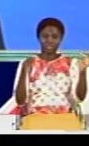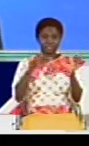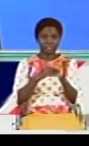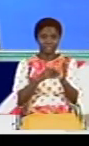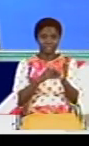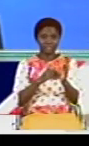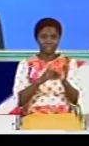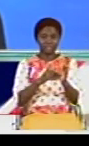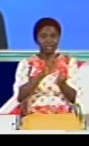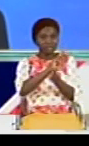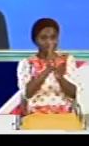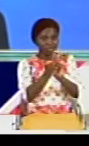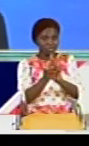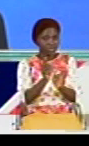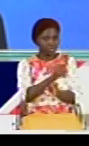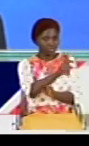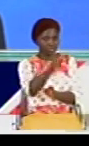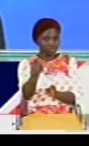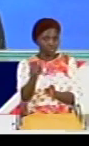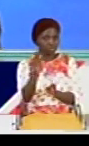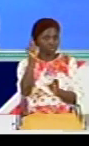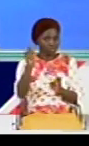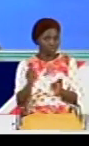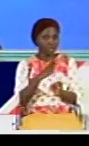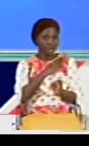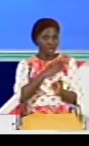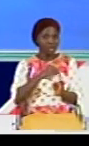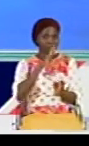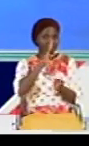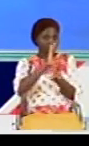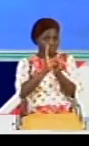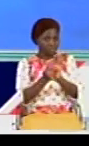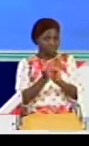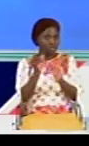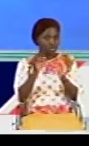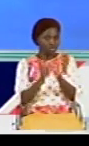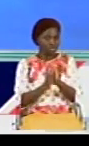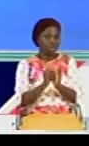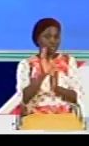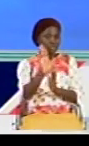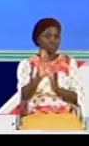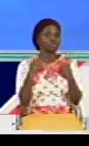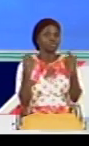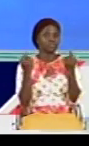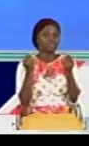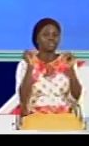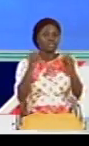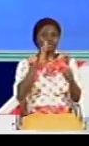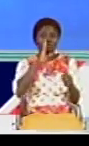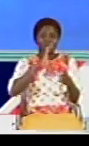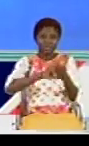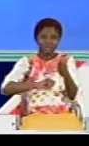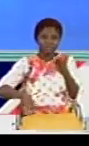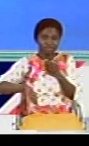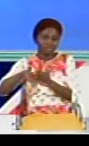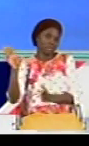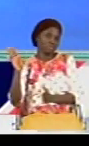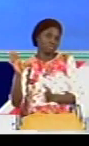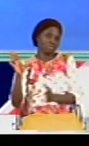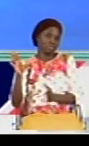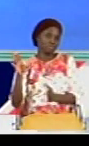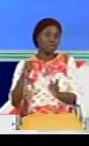therefore and be converted, that your sins may be blotted out. When you